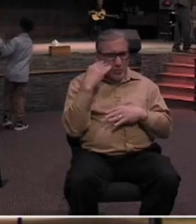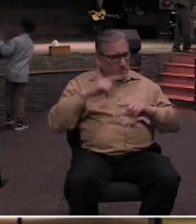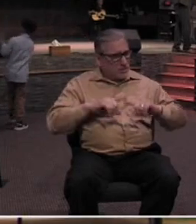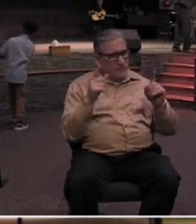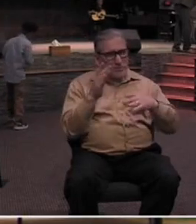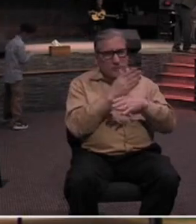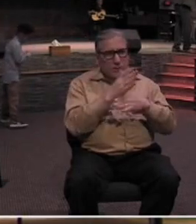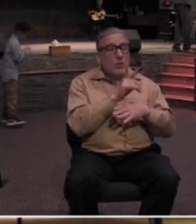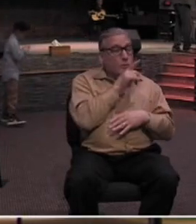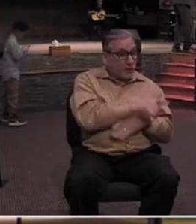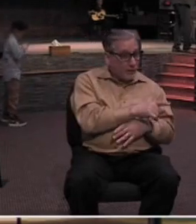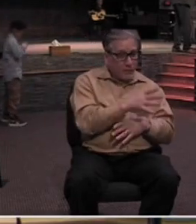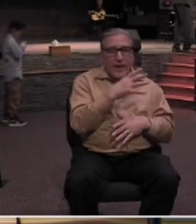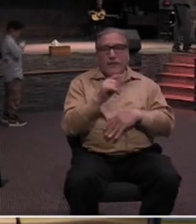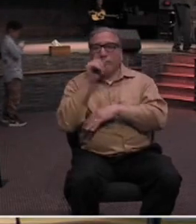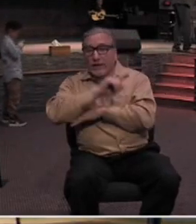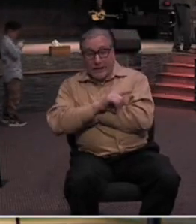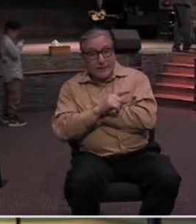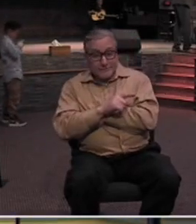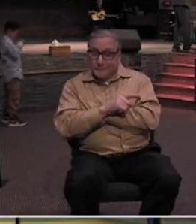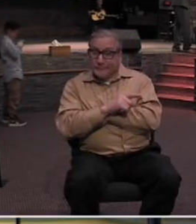between the real deal and the counterfeit?